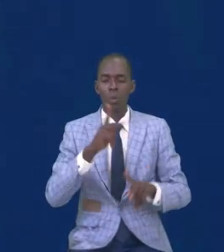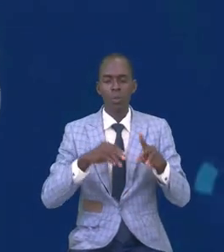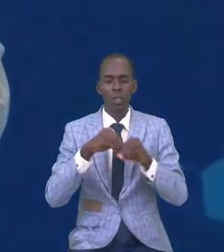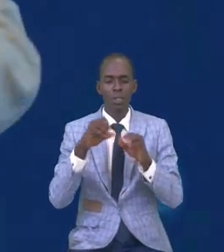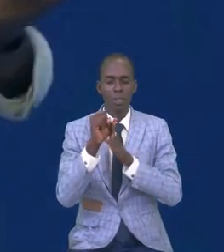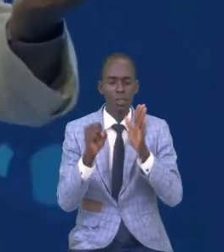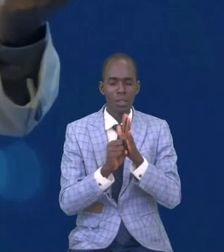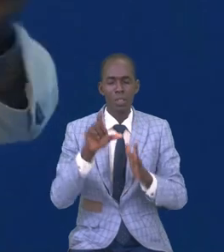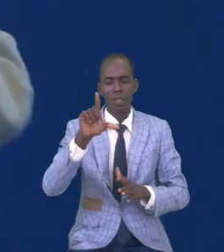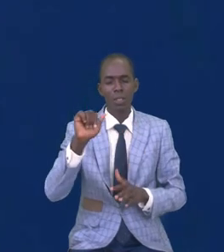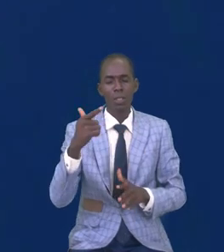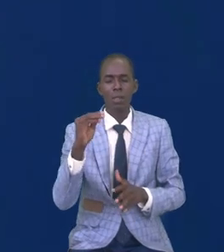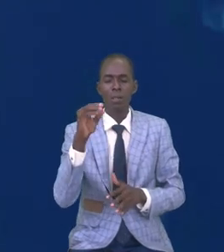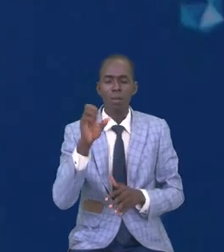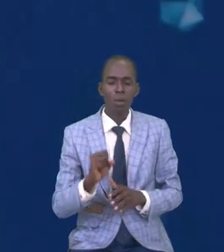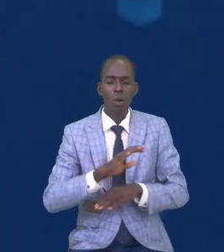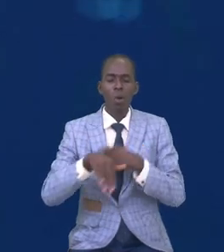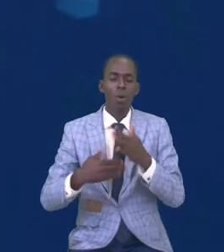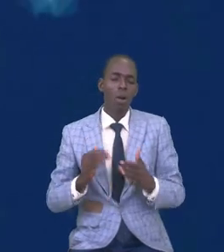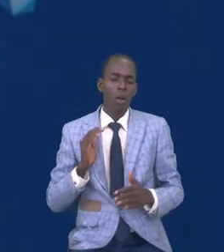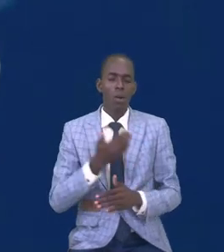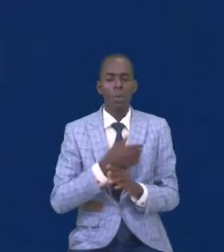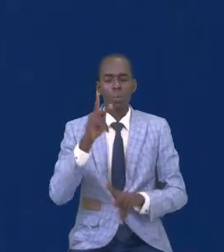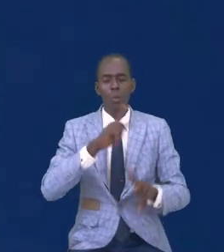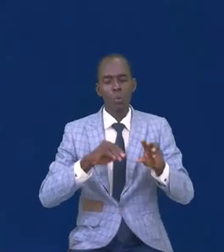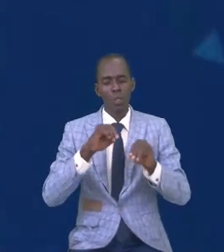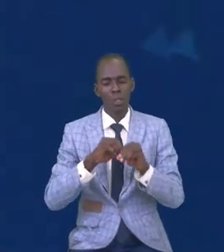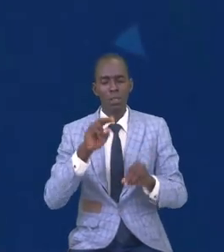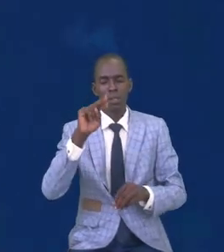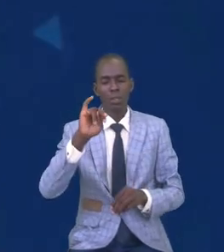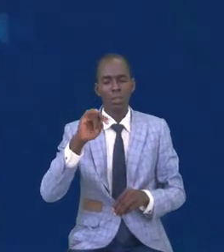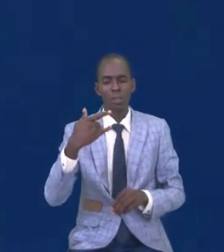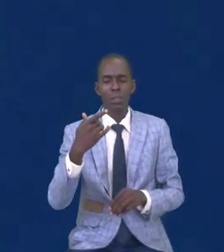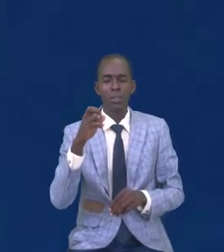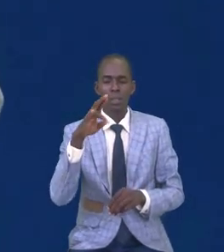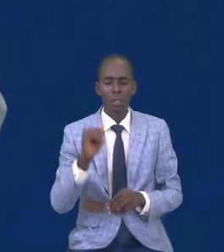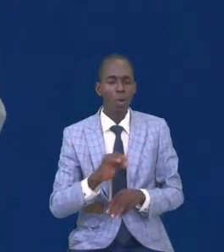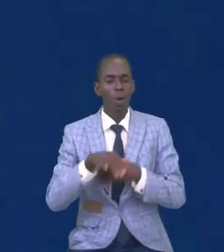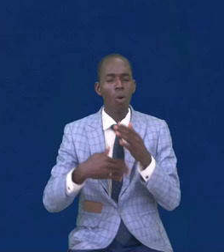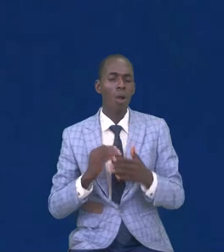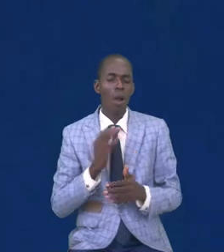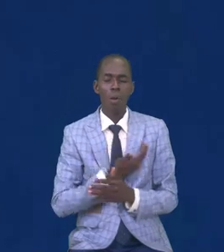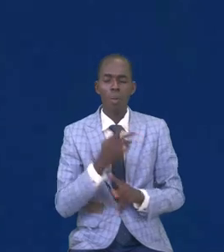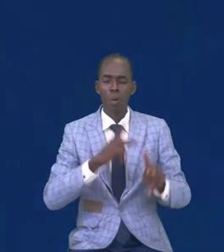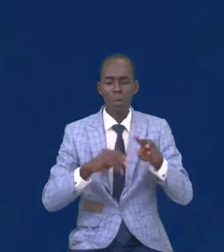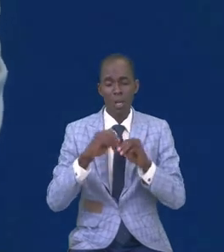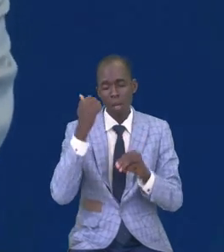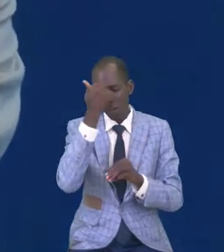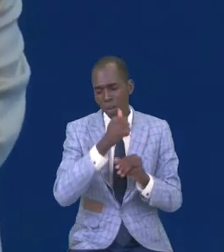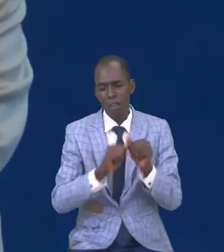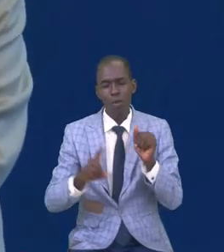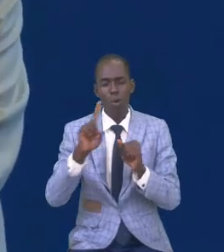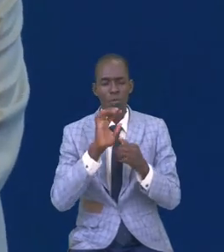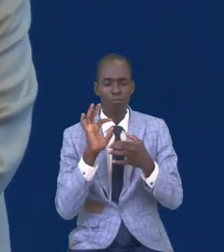Lagos, all our people in Nigeria, all our people in Africa, everyone connected all over